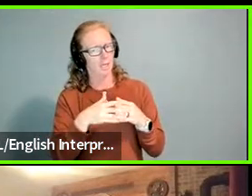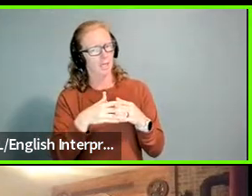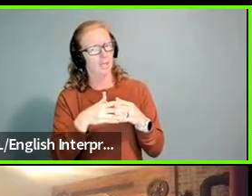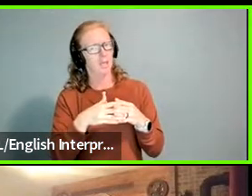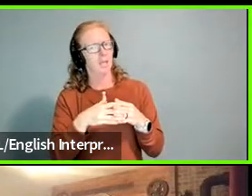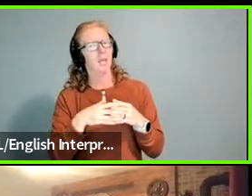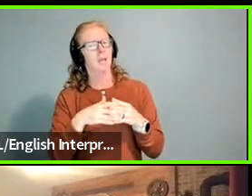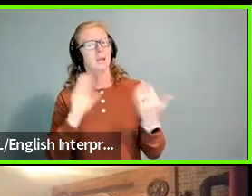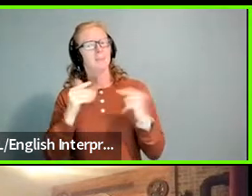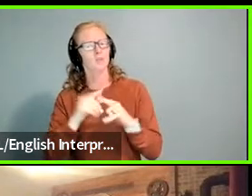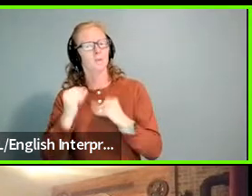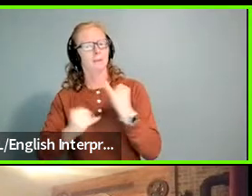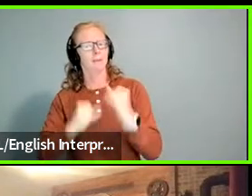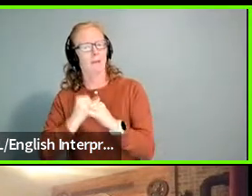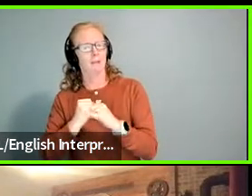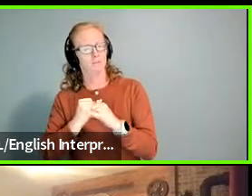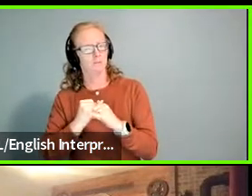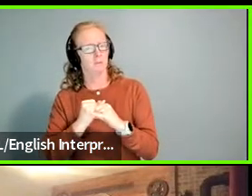internationally sourced.